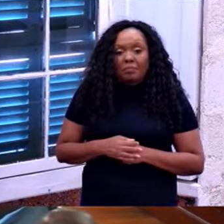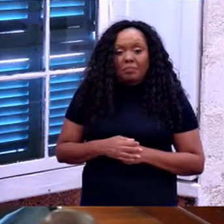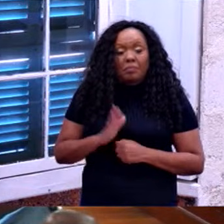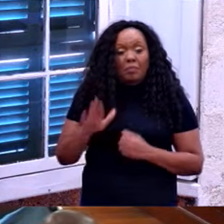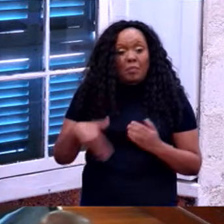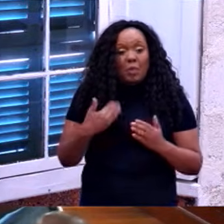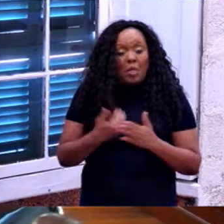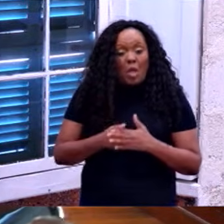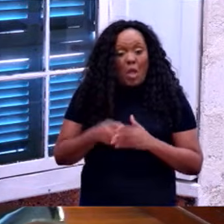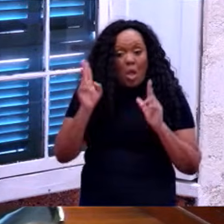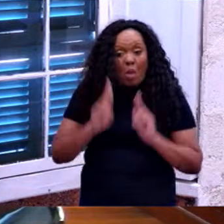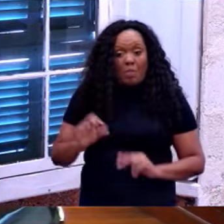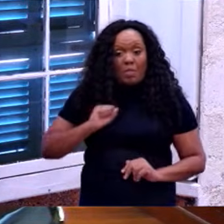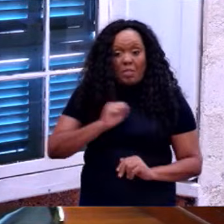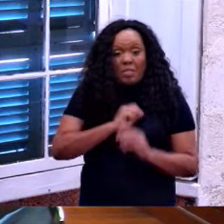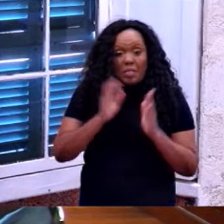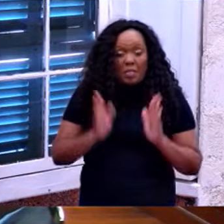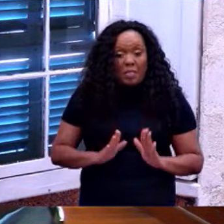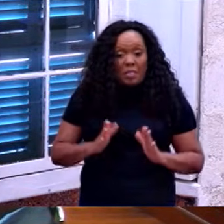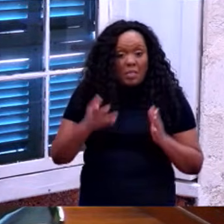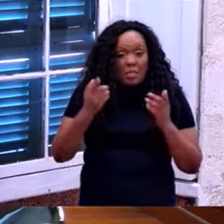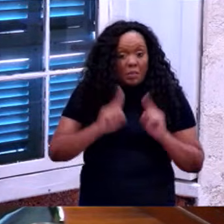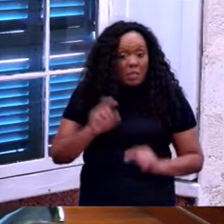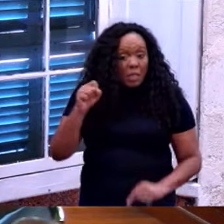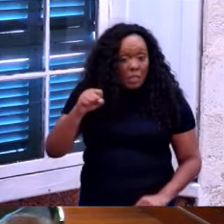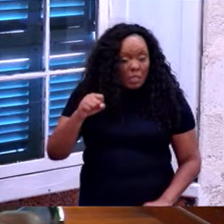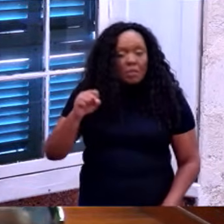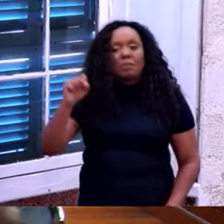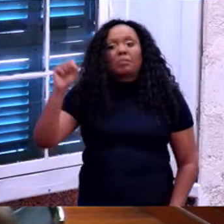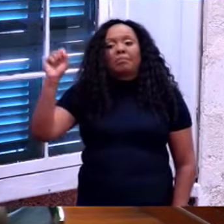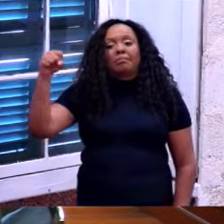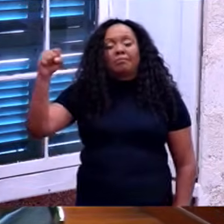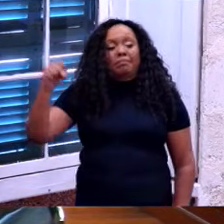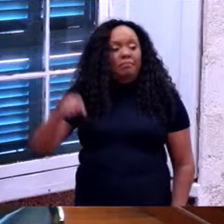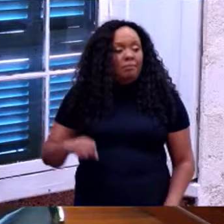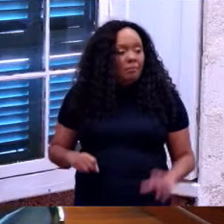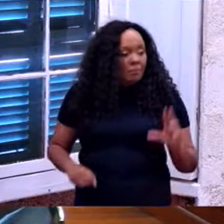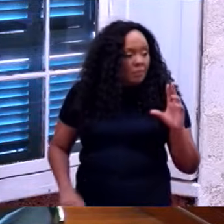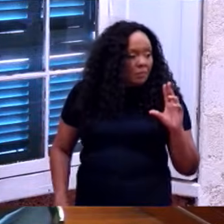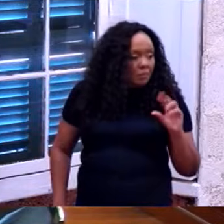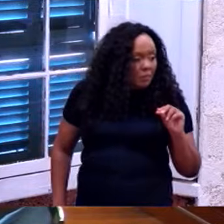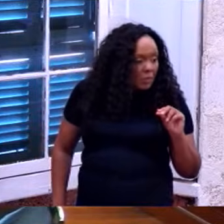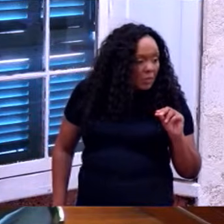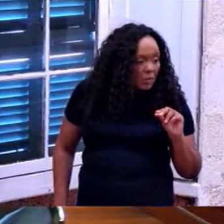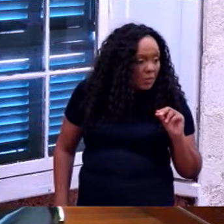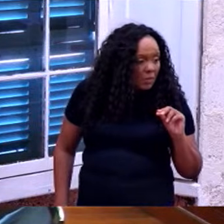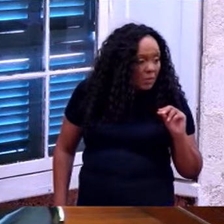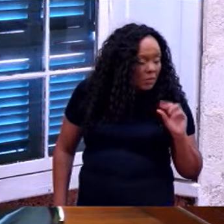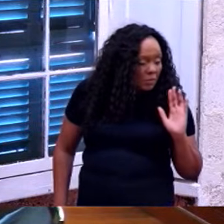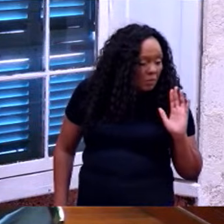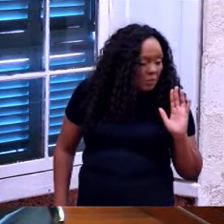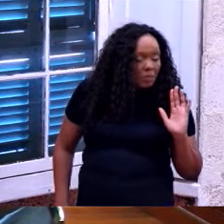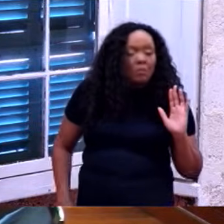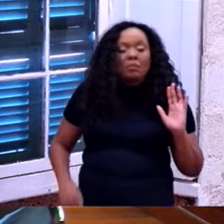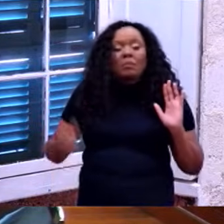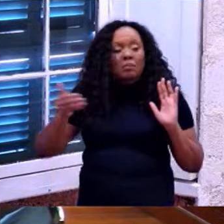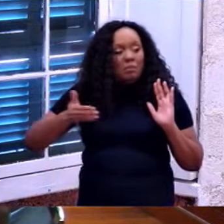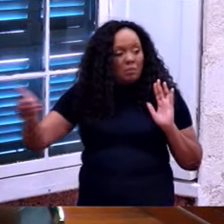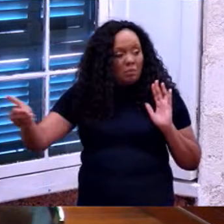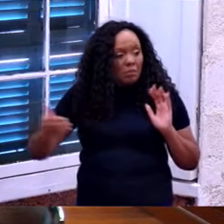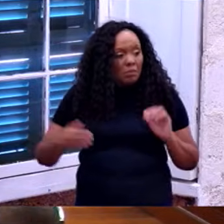Will all honorable senators in favor please say aye? Aye. Those against, would you please say no? The ayes have